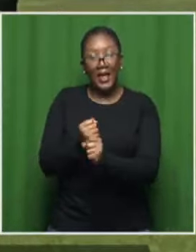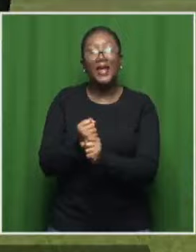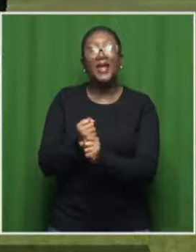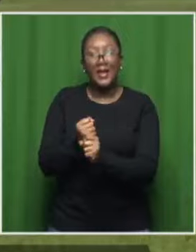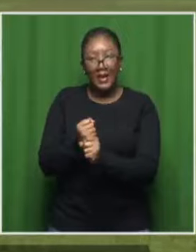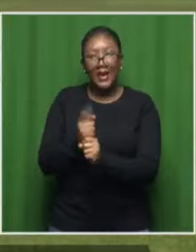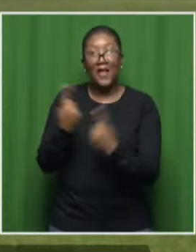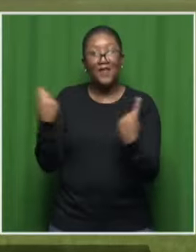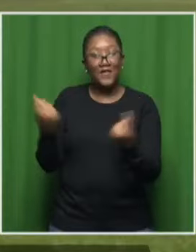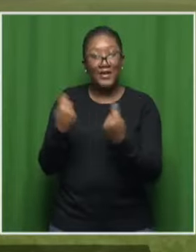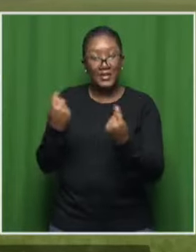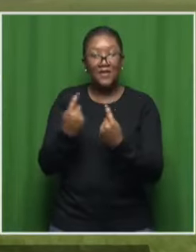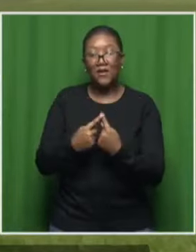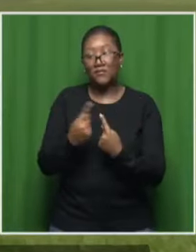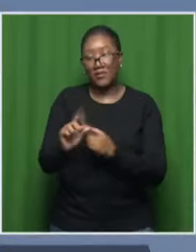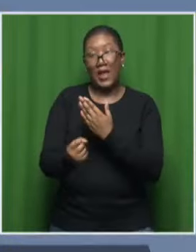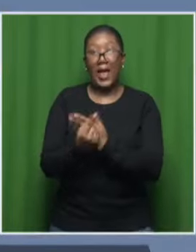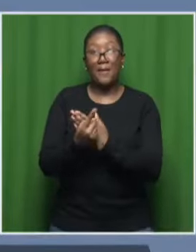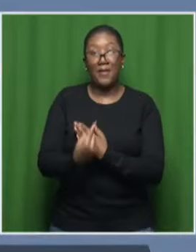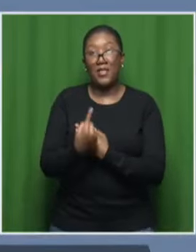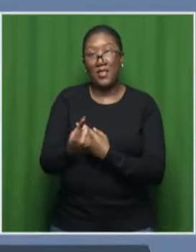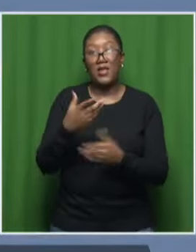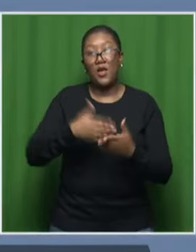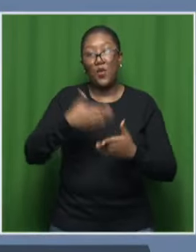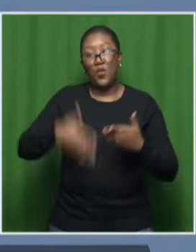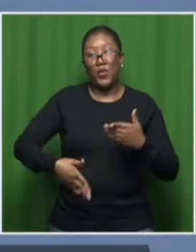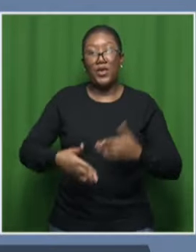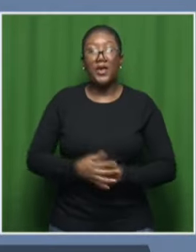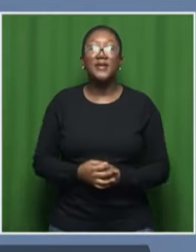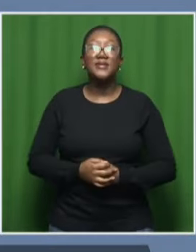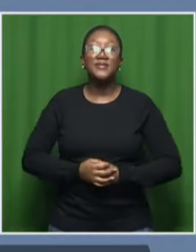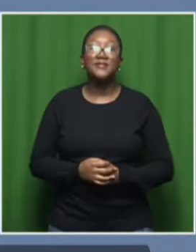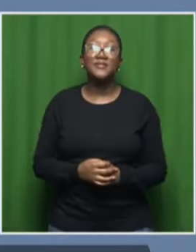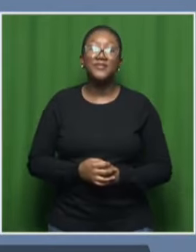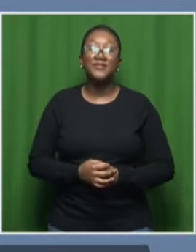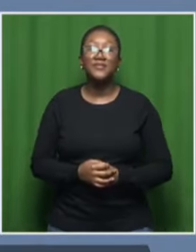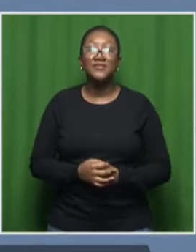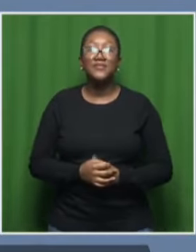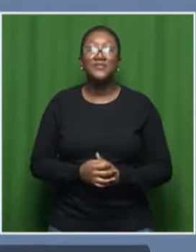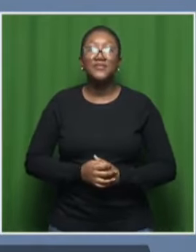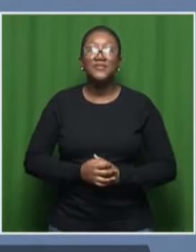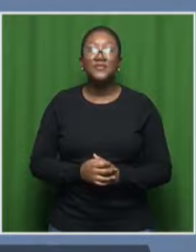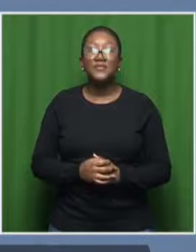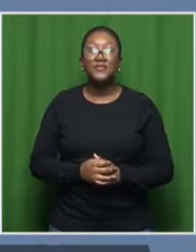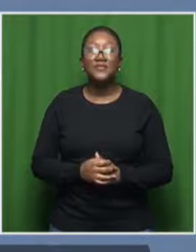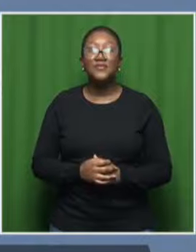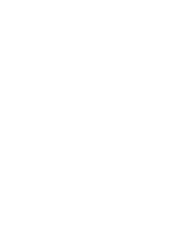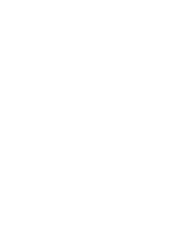Festival takes place this weekend. Vanessa Puna, SABC News, Cape Town.